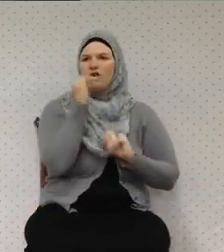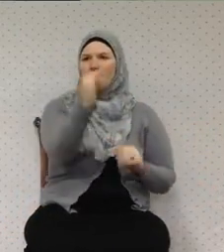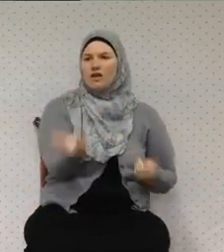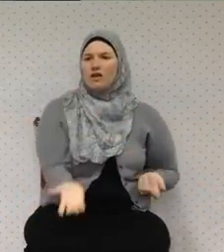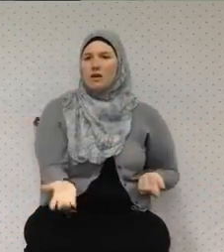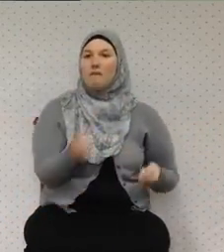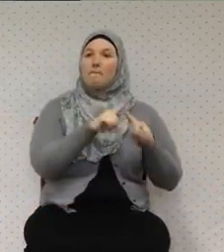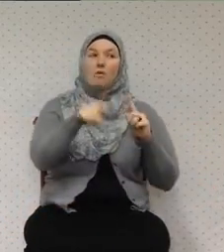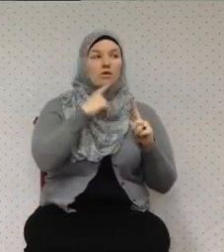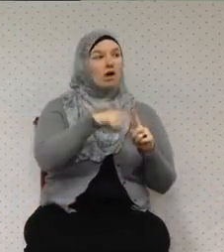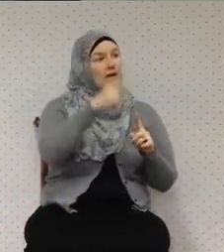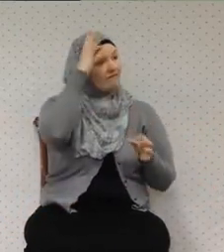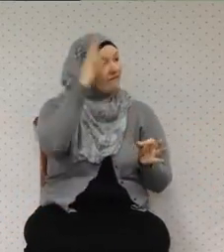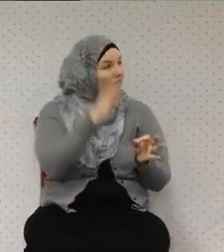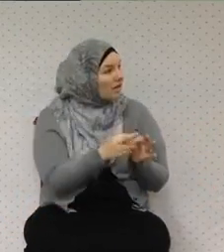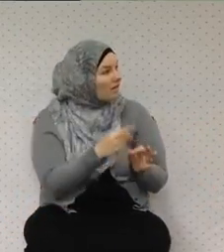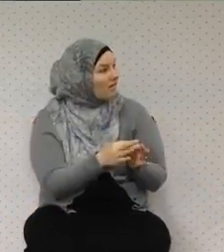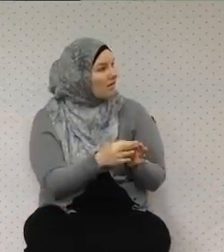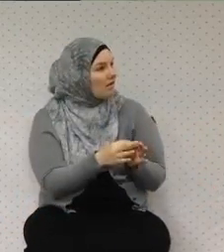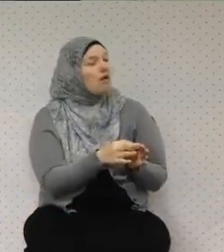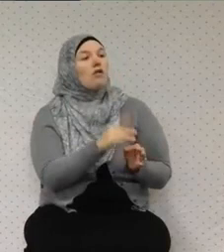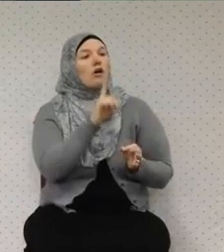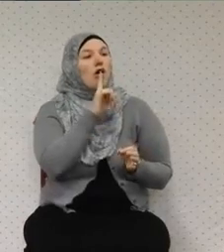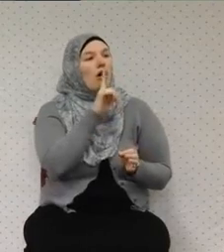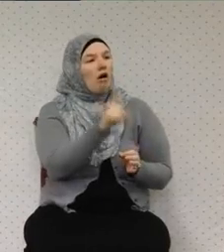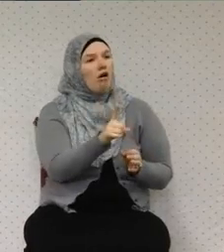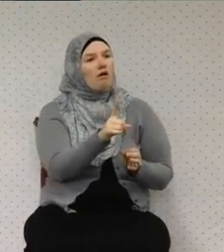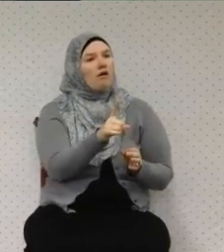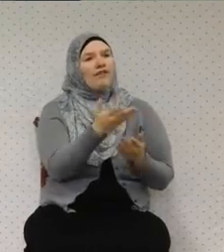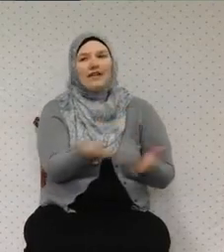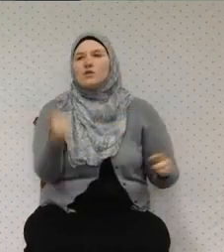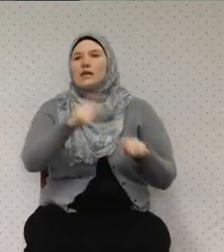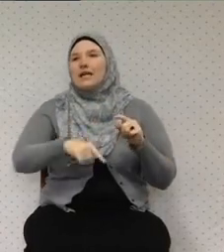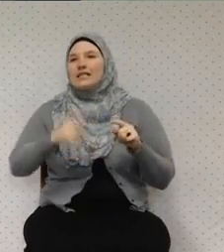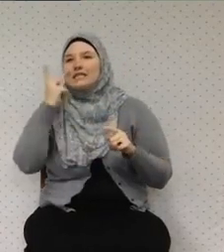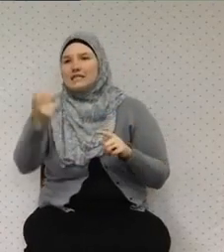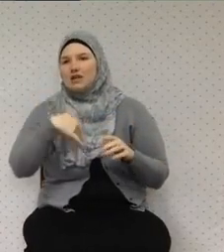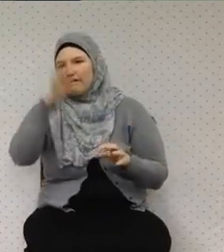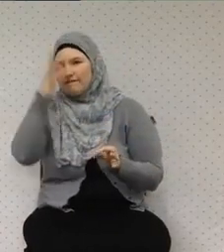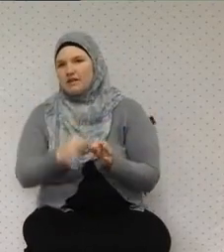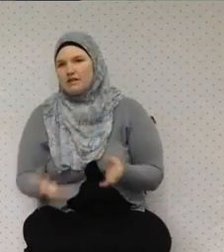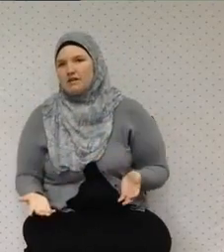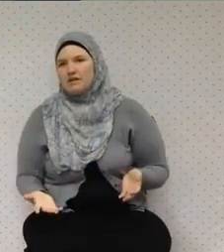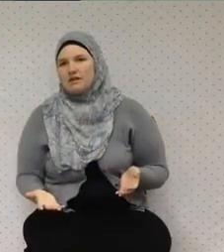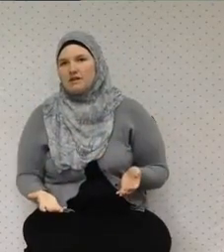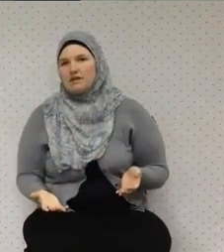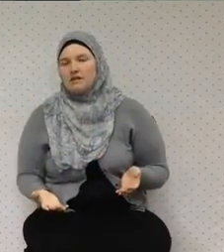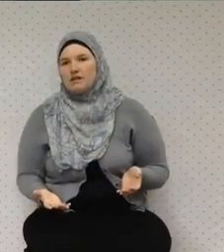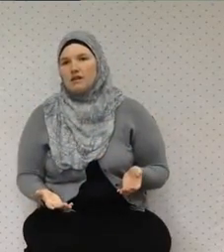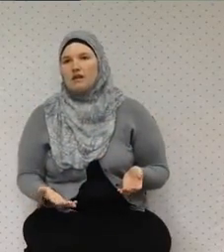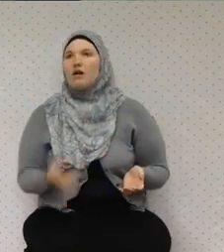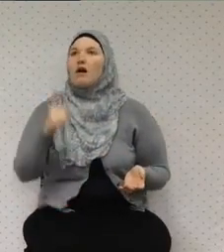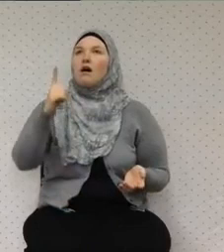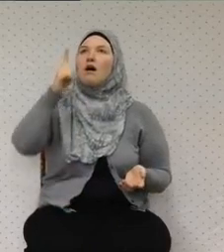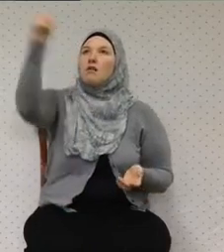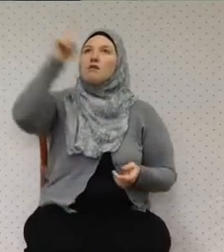when it comes to faith, because there are intangibles in our faith. There is the unseen world in